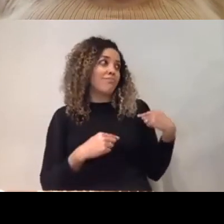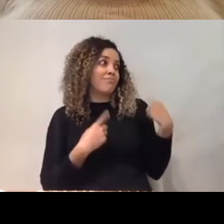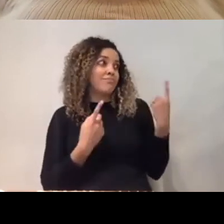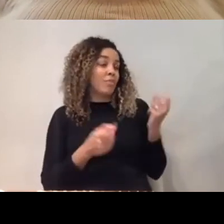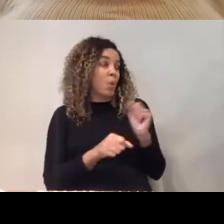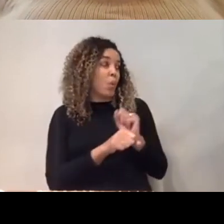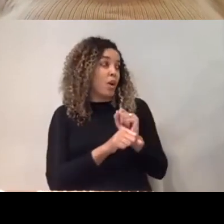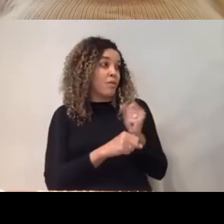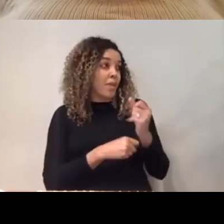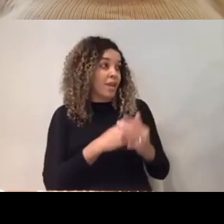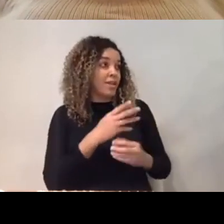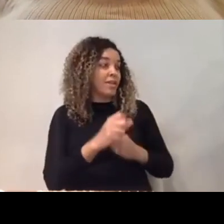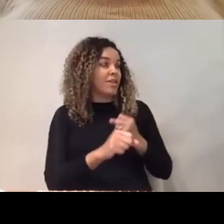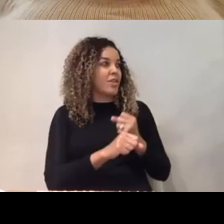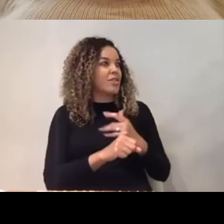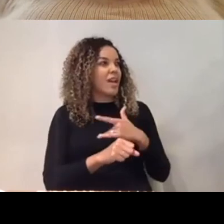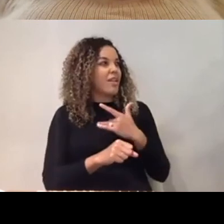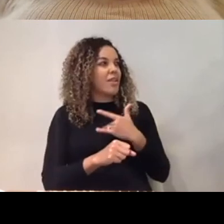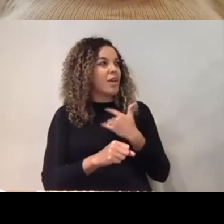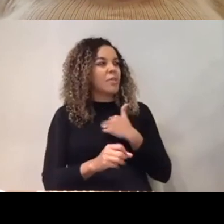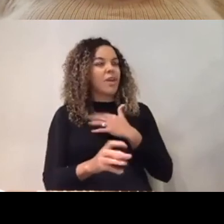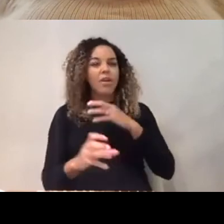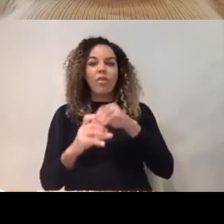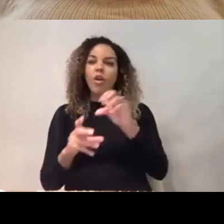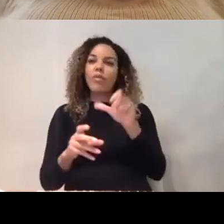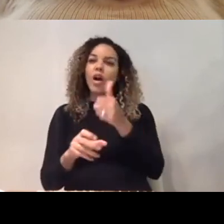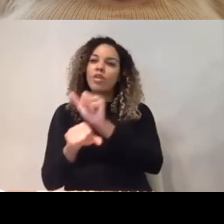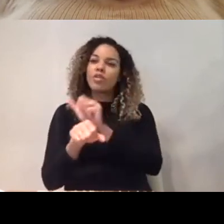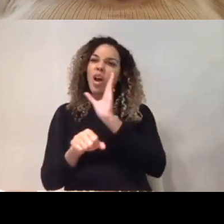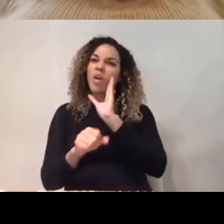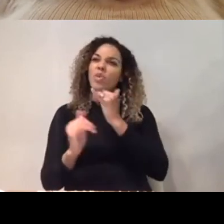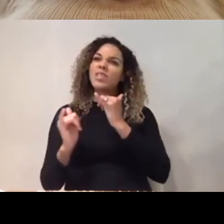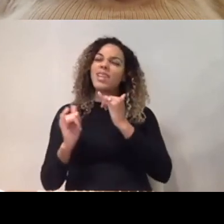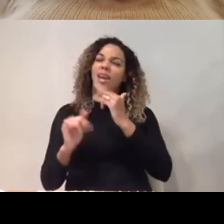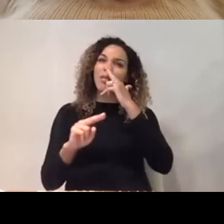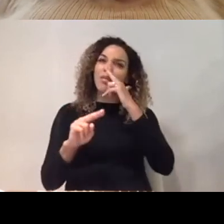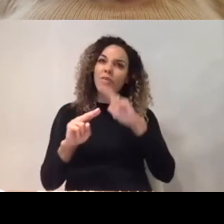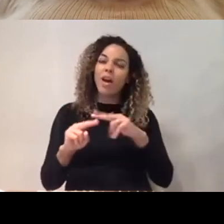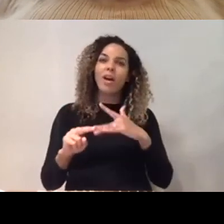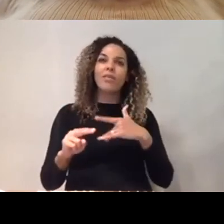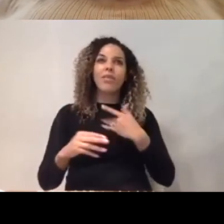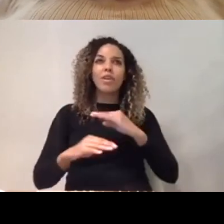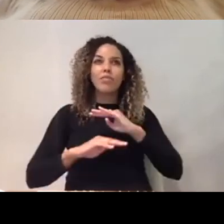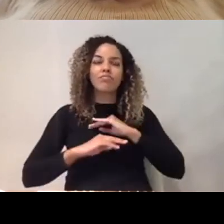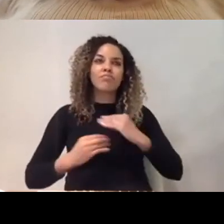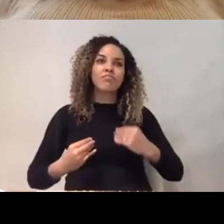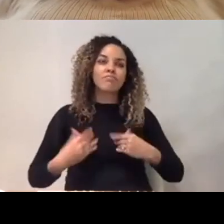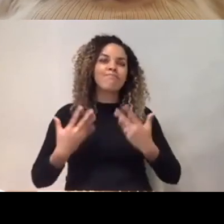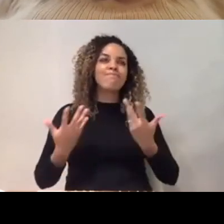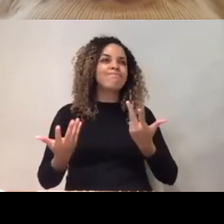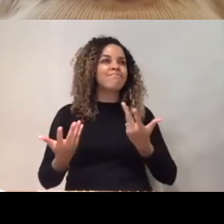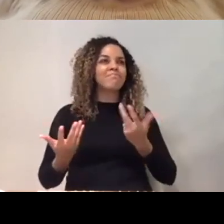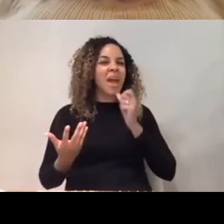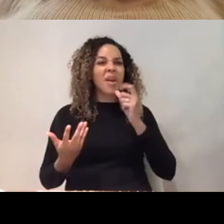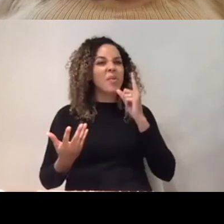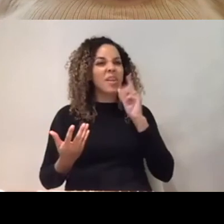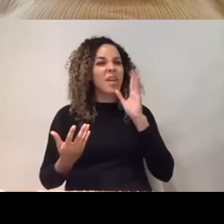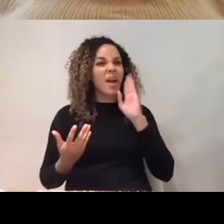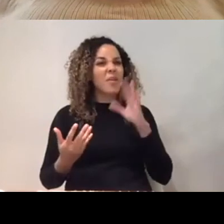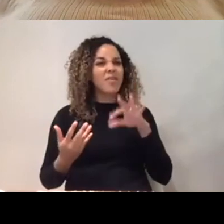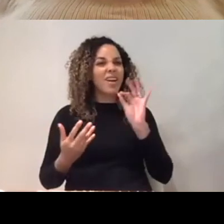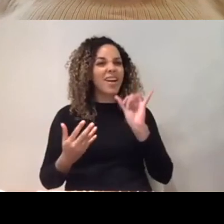do that would be as fun and unpredictable and fulfilling as writing has been. But again, I come at it from